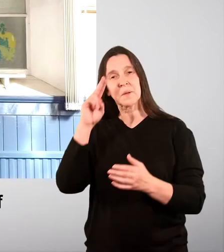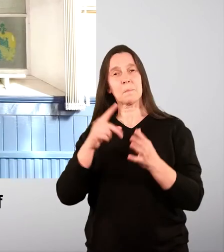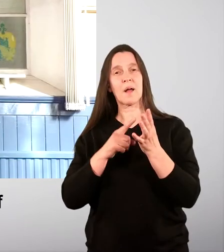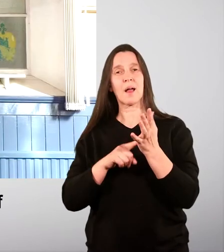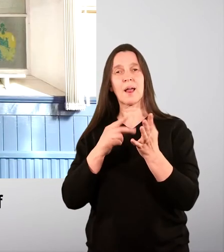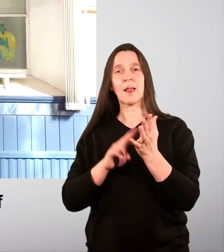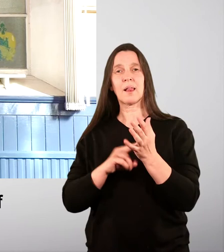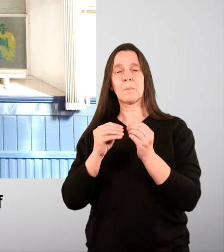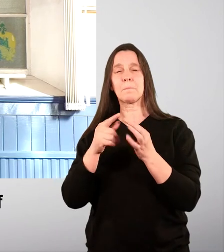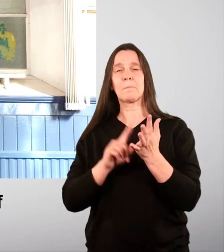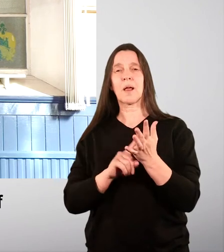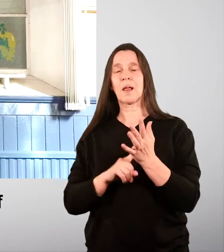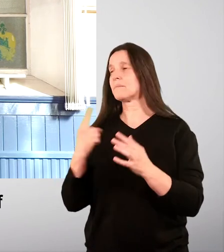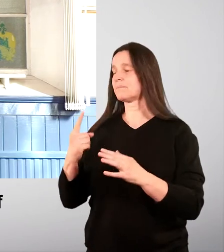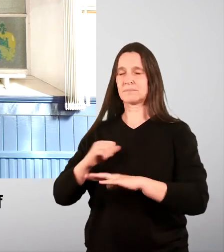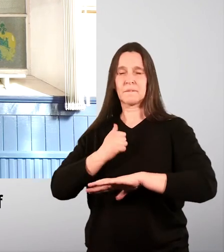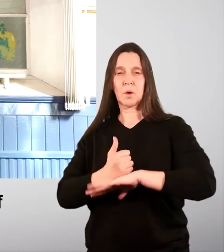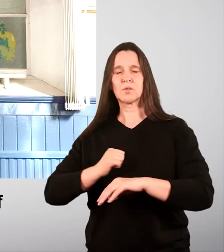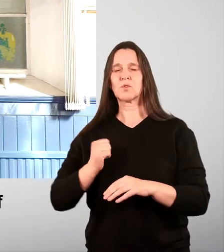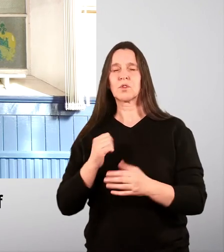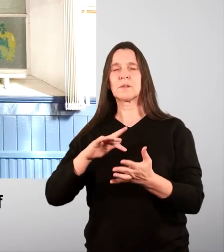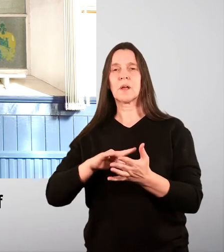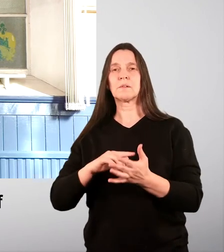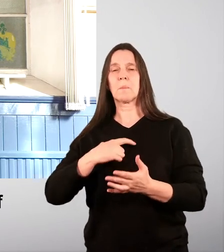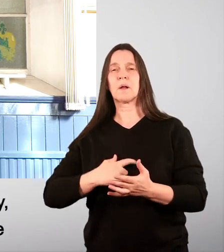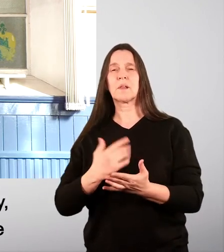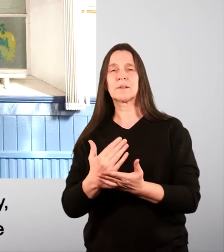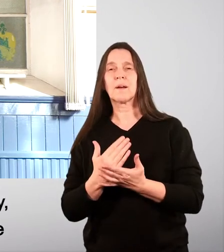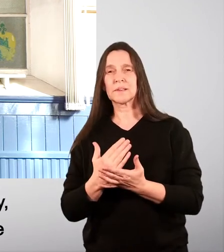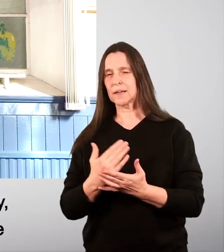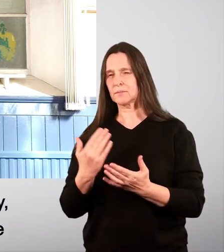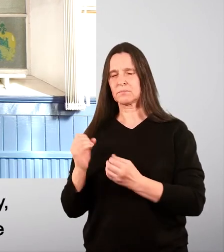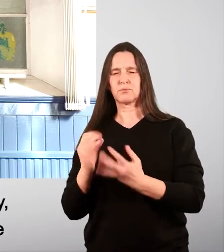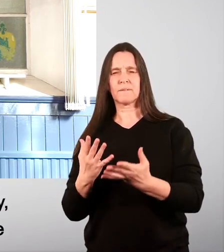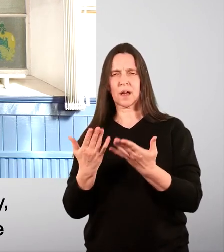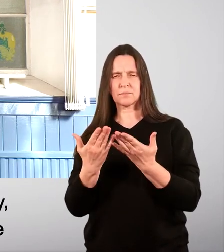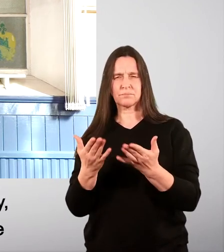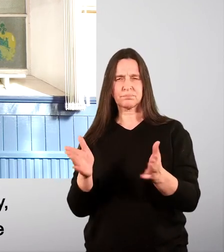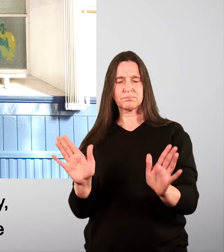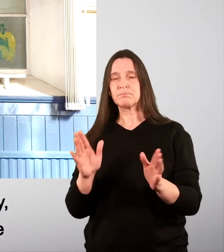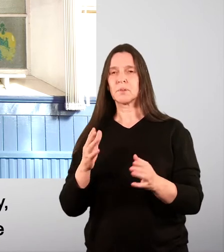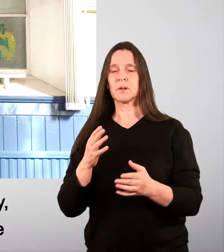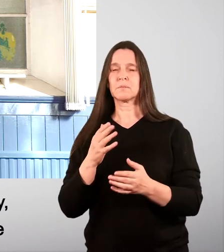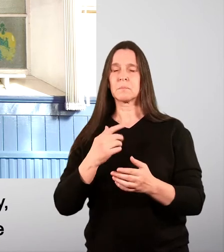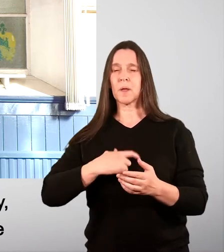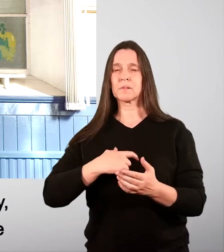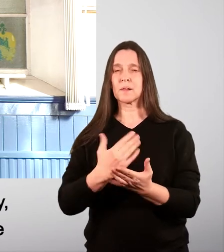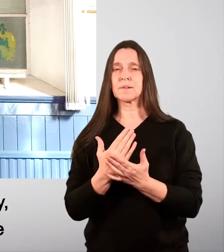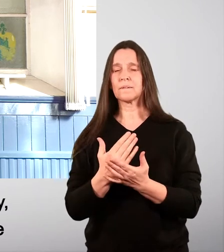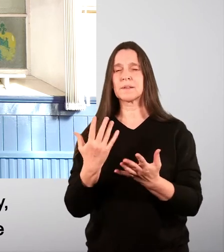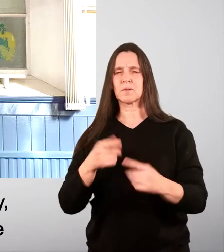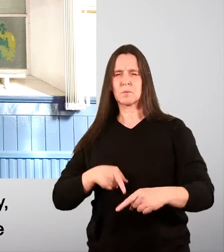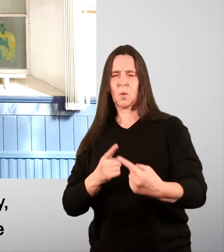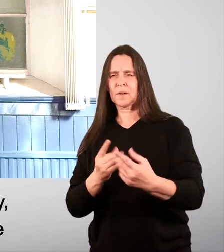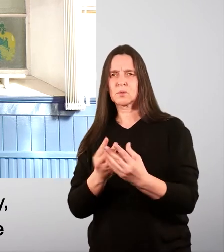My name is Alan Bell. I'm the founder of the Scottish Centre for Personal Safety. We're a charity that provides personal safety, conflict